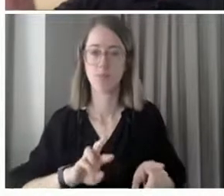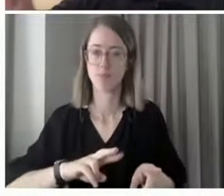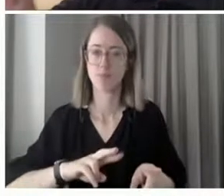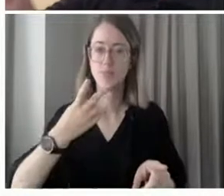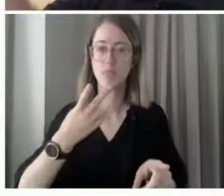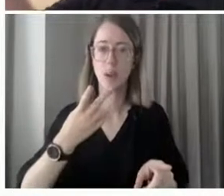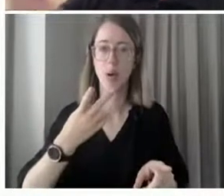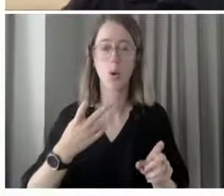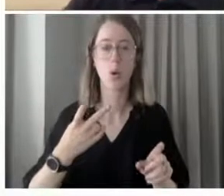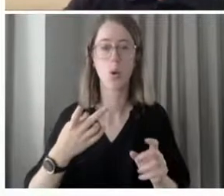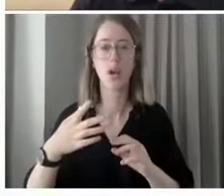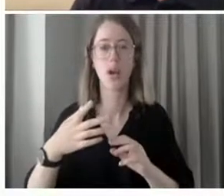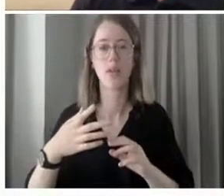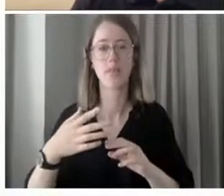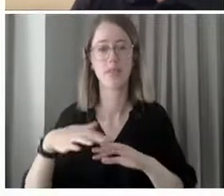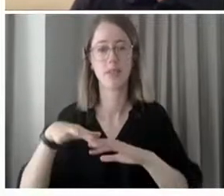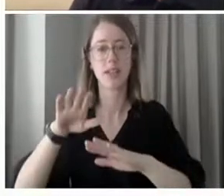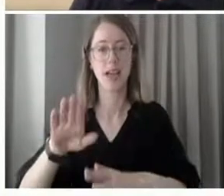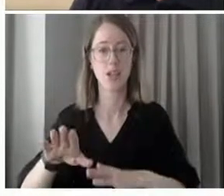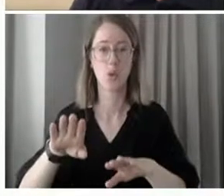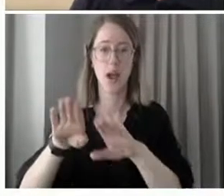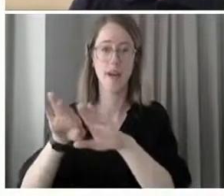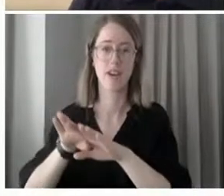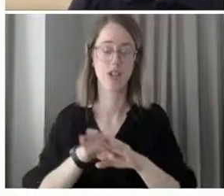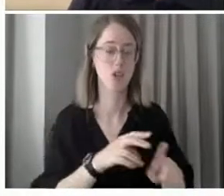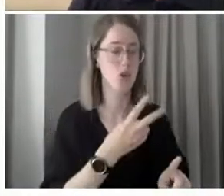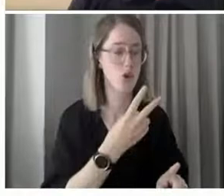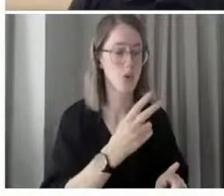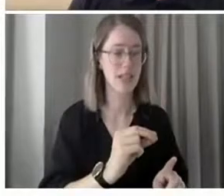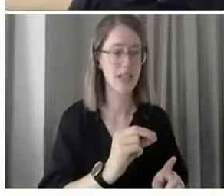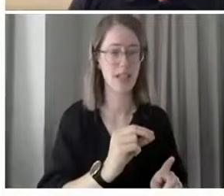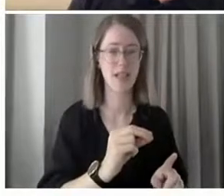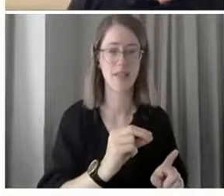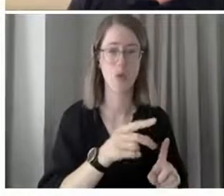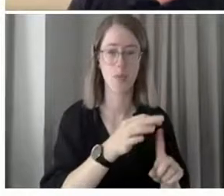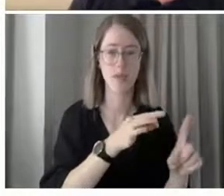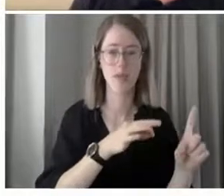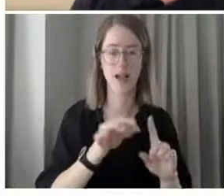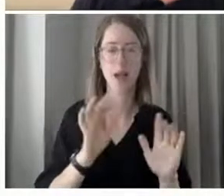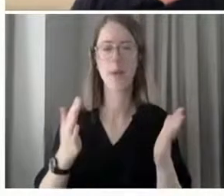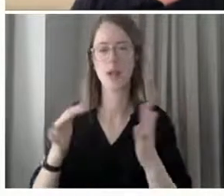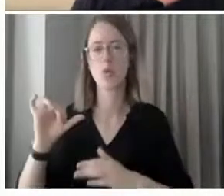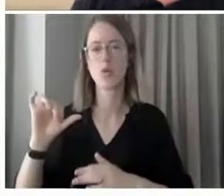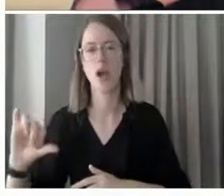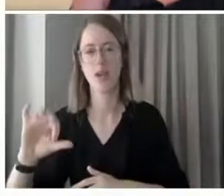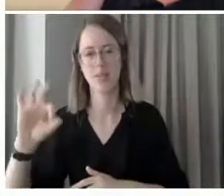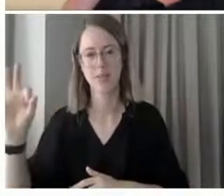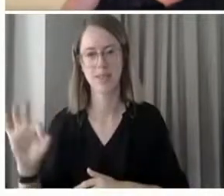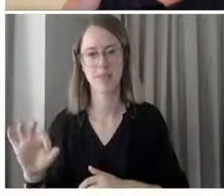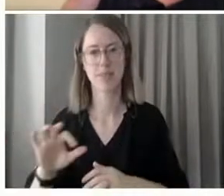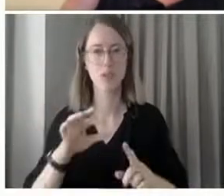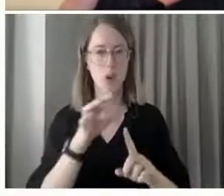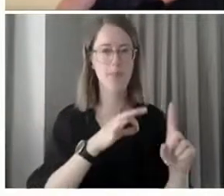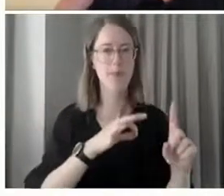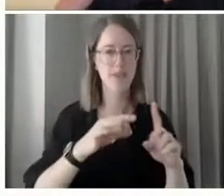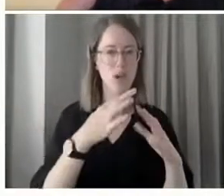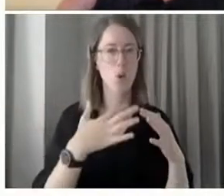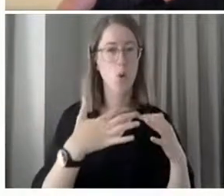It's, again, about 20 versus 9. So what I'm going to tell you is that Pasifika audiences